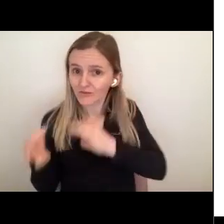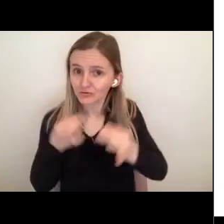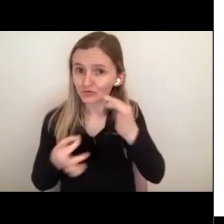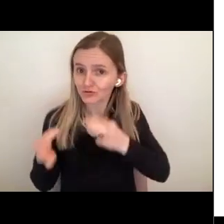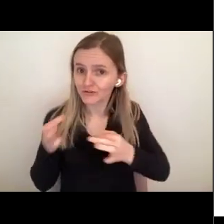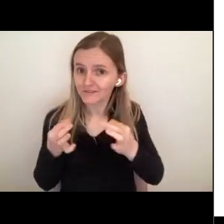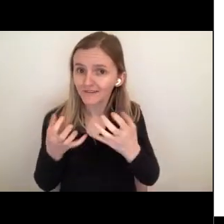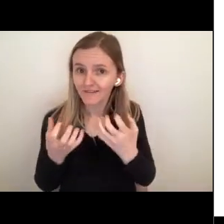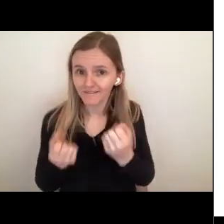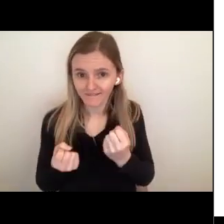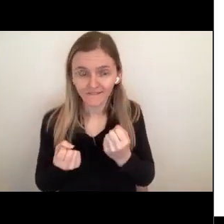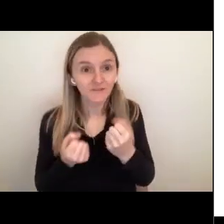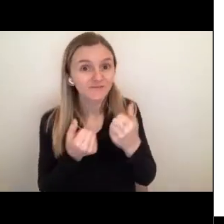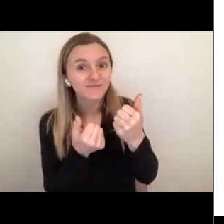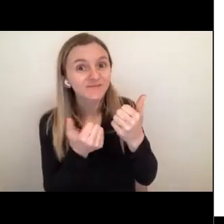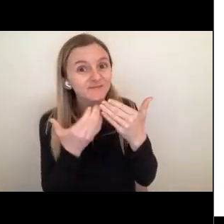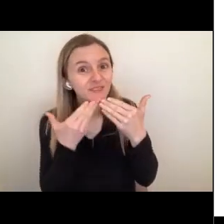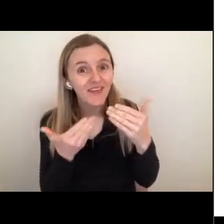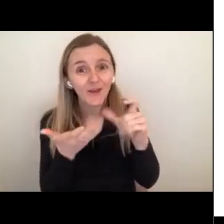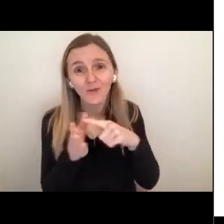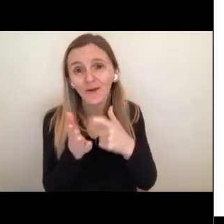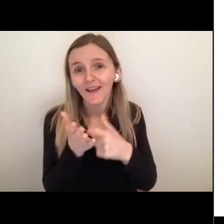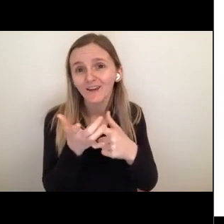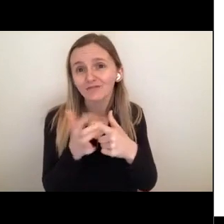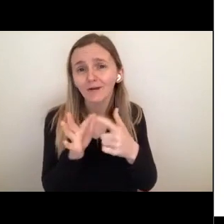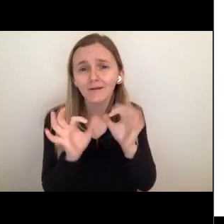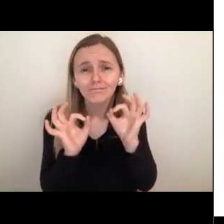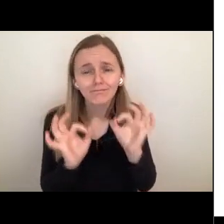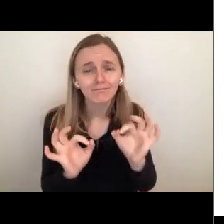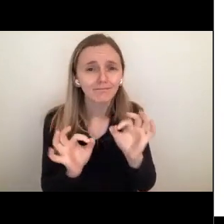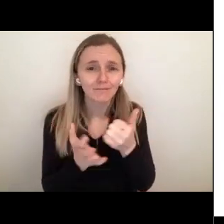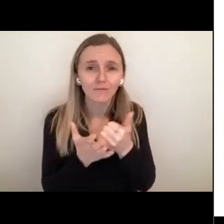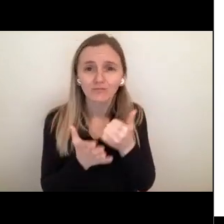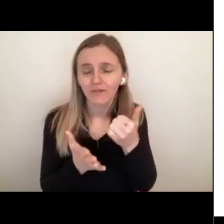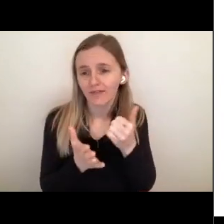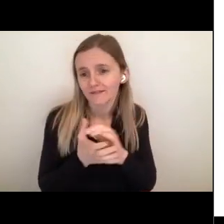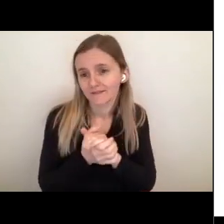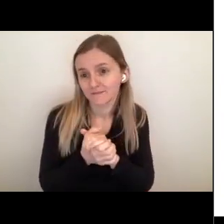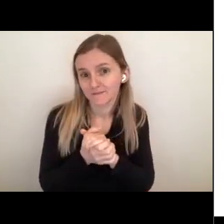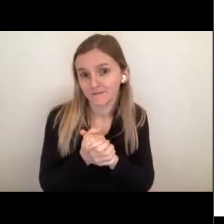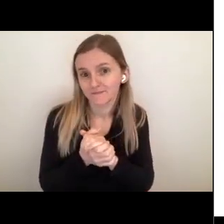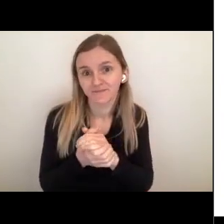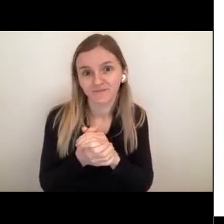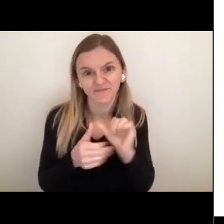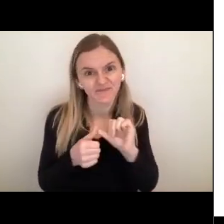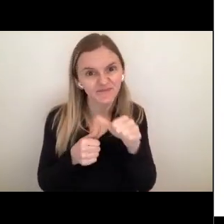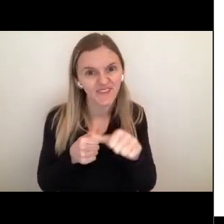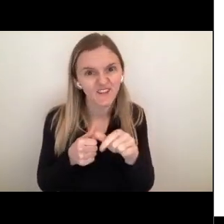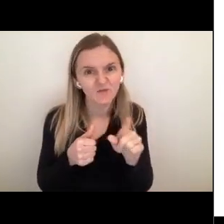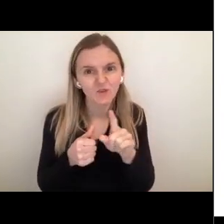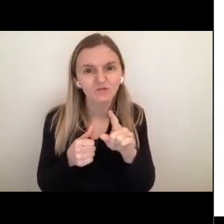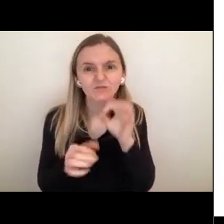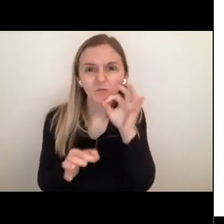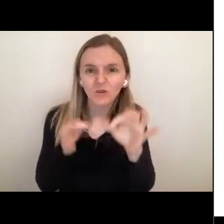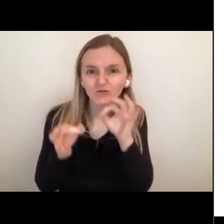Yeah, Carrie, thank you so much. That was brilliant. Yeah, we'll get on to the Q&A. We've got about 15 minutes, so we'll get through a couple of